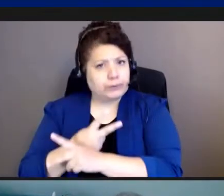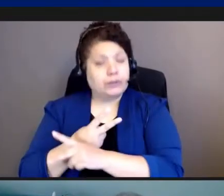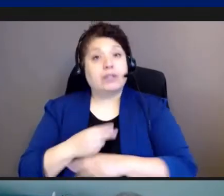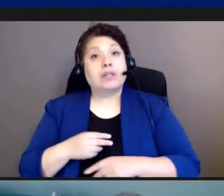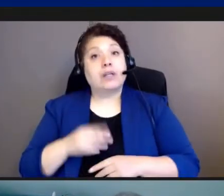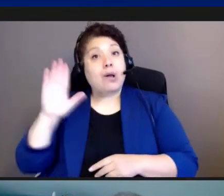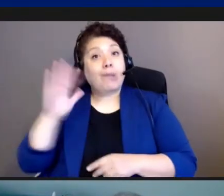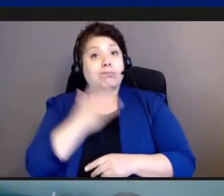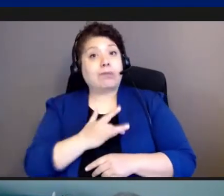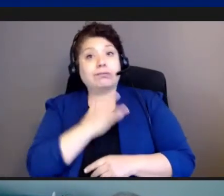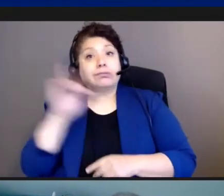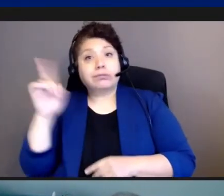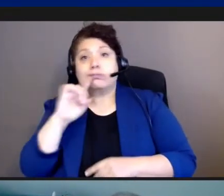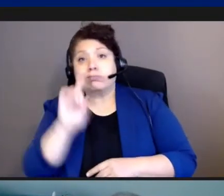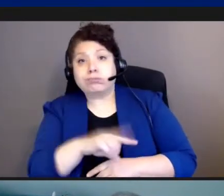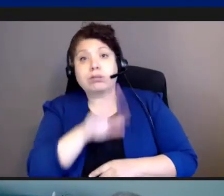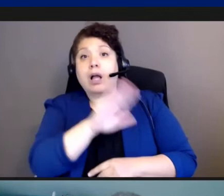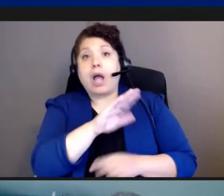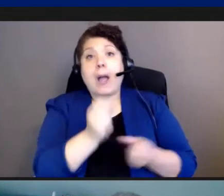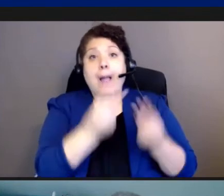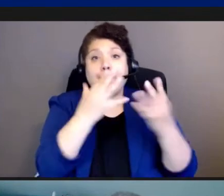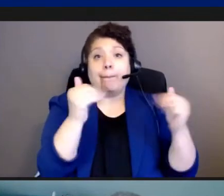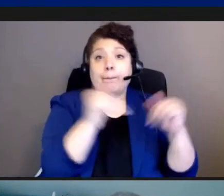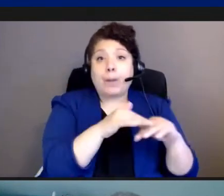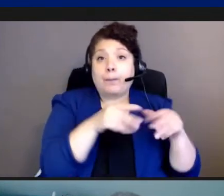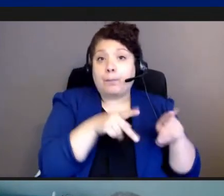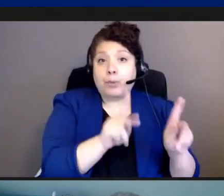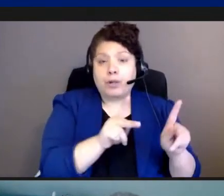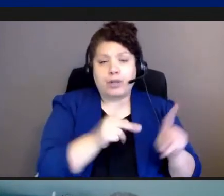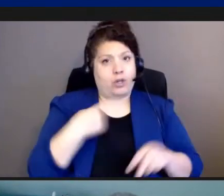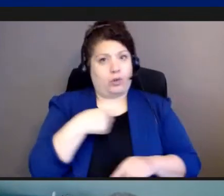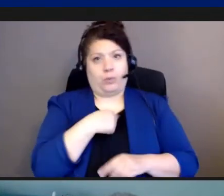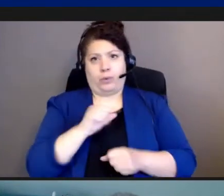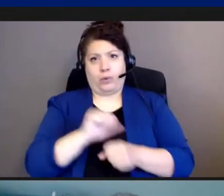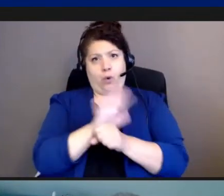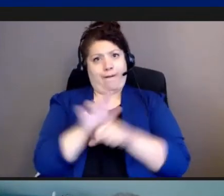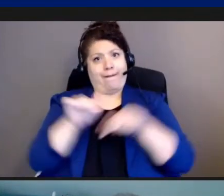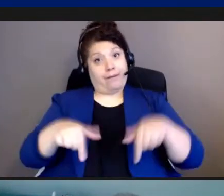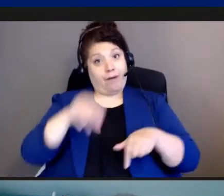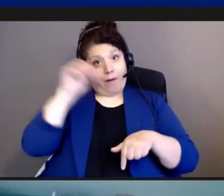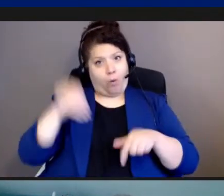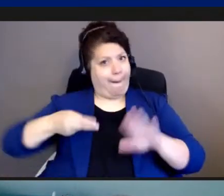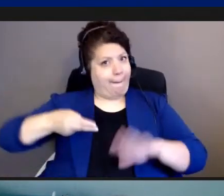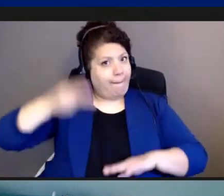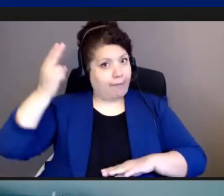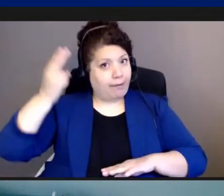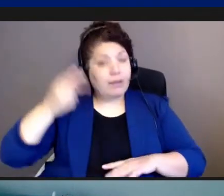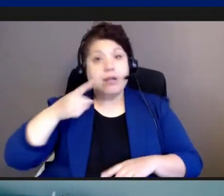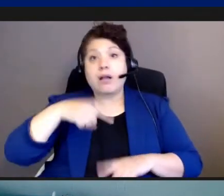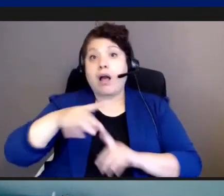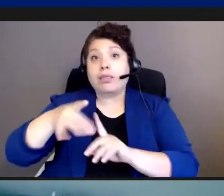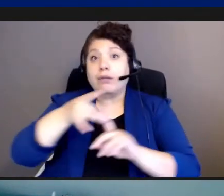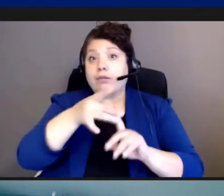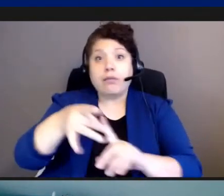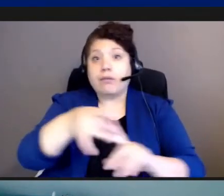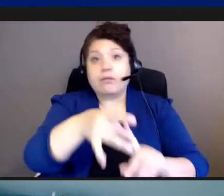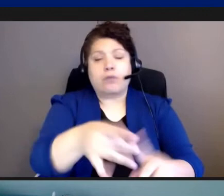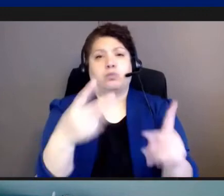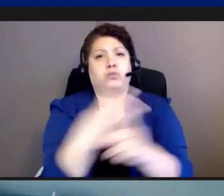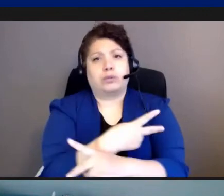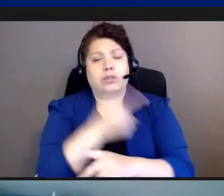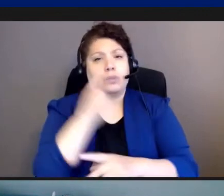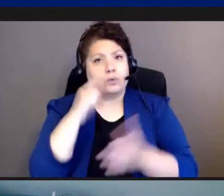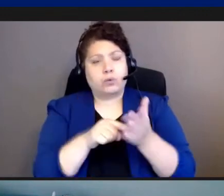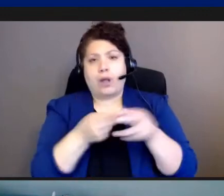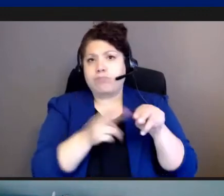maximum sizes of our social gatherings, our COVID numbers are still quite high. More people are testing positive, and we're still seeing an upward trend in outbreaks